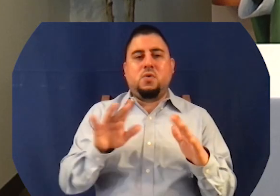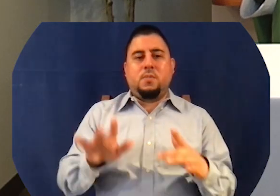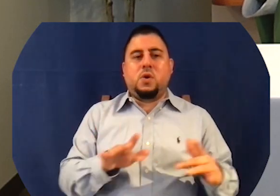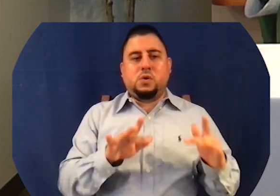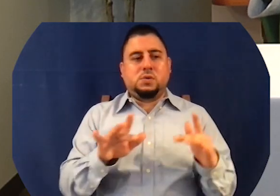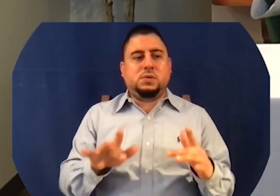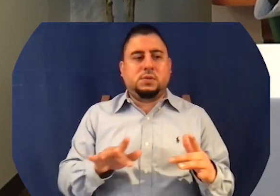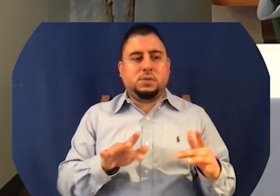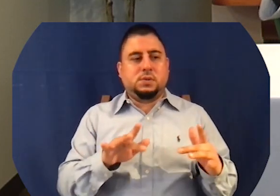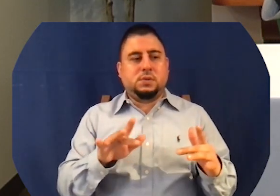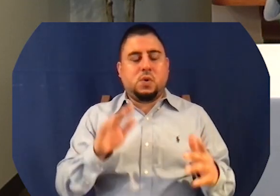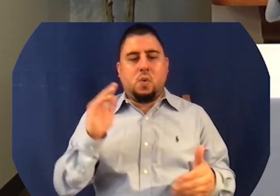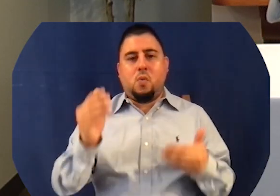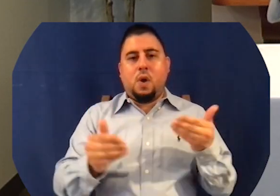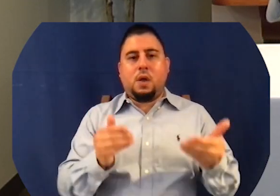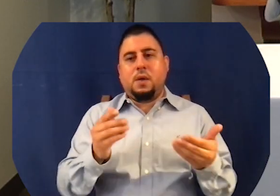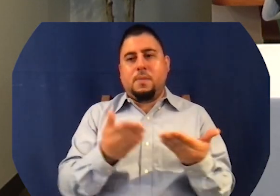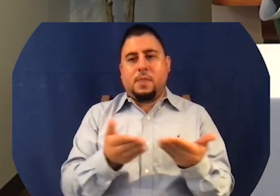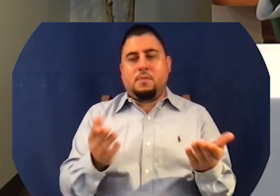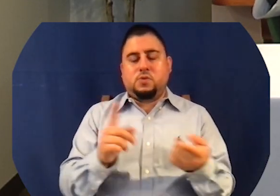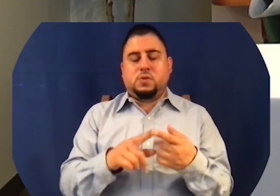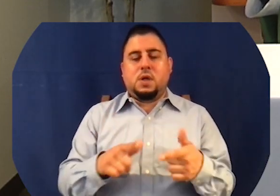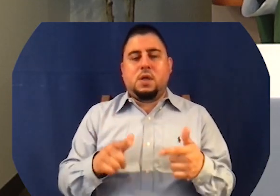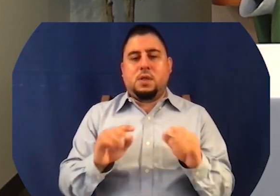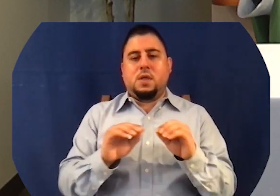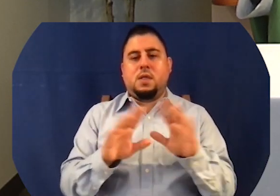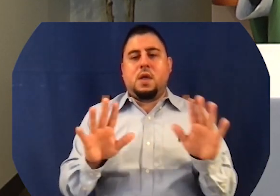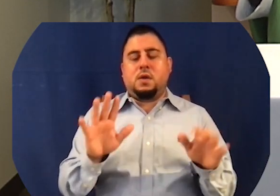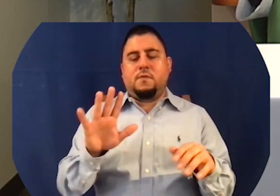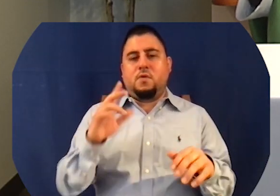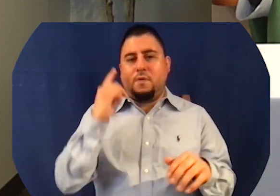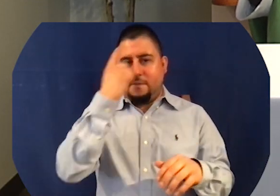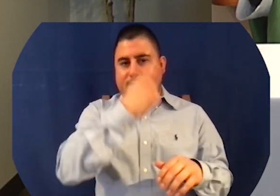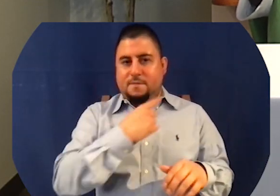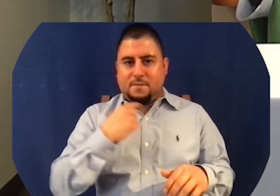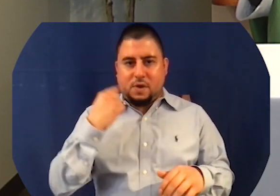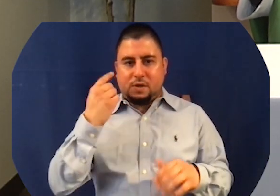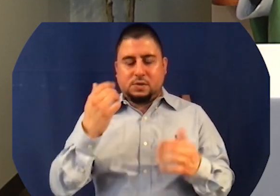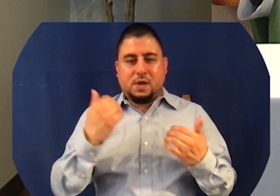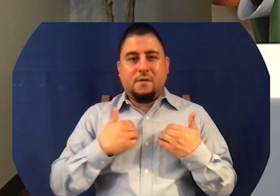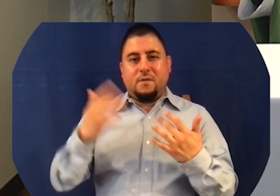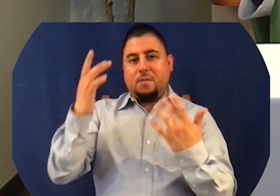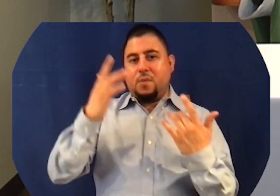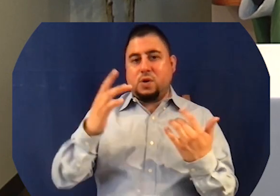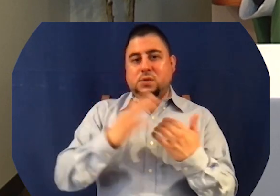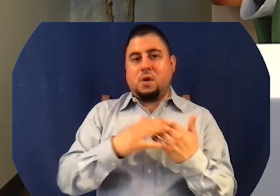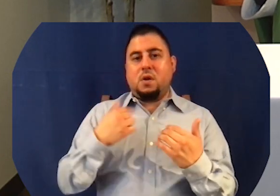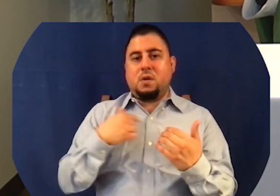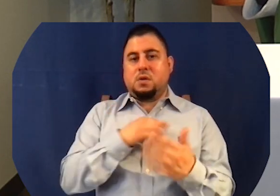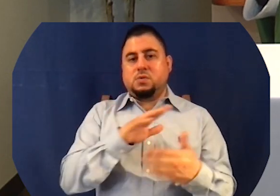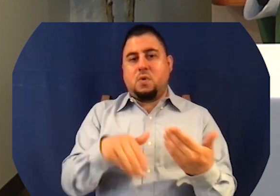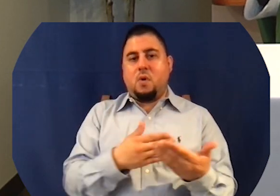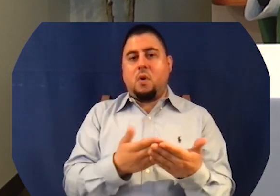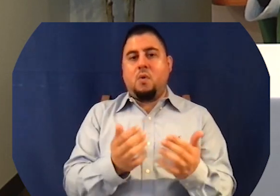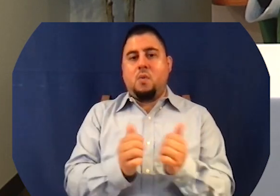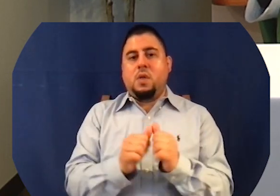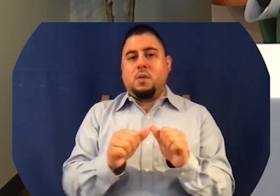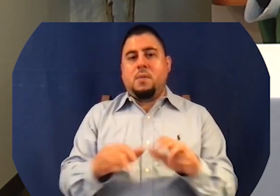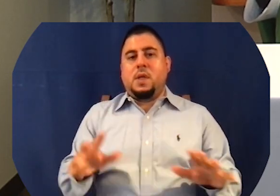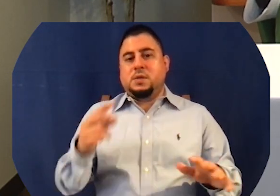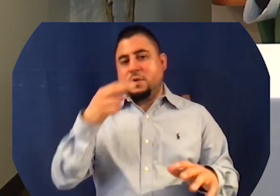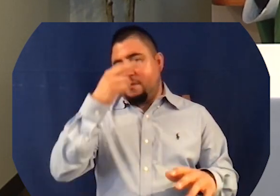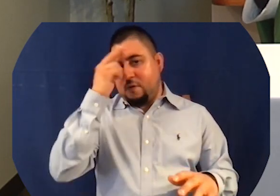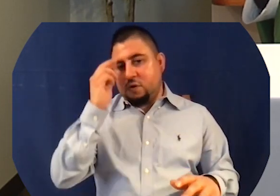mercy. Welcome them into the light of your face. Have mercy on us all, that with the